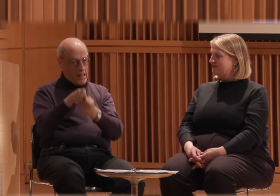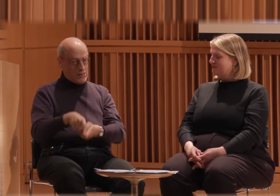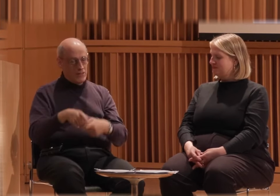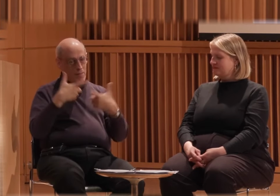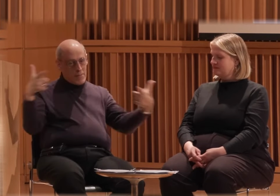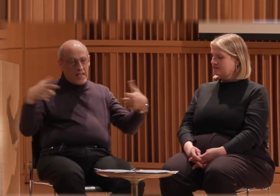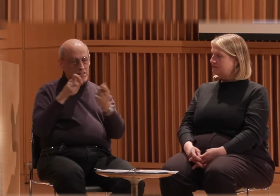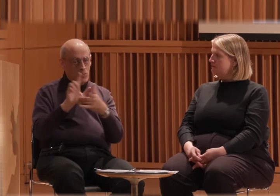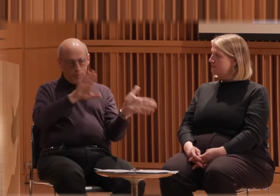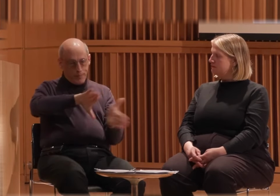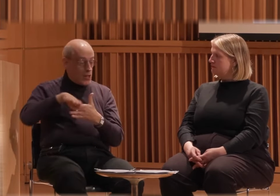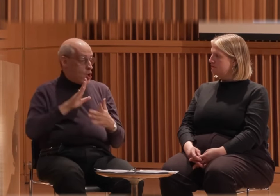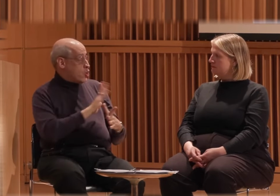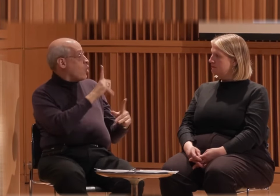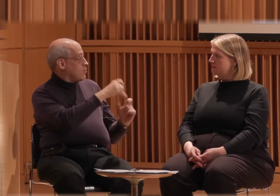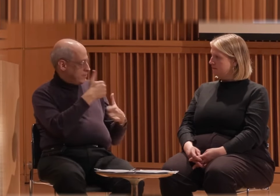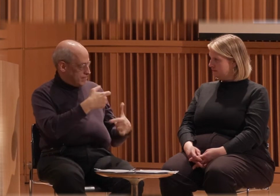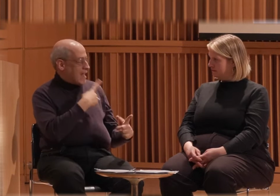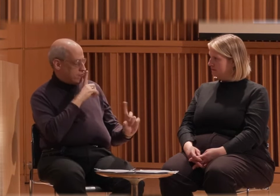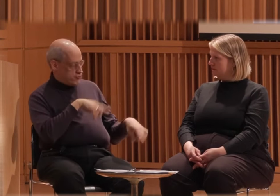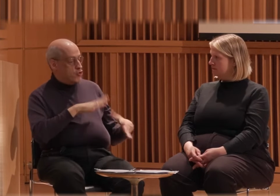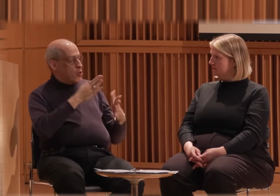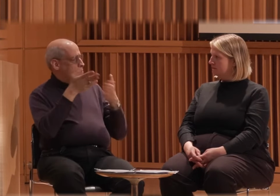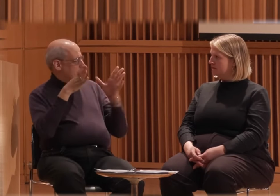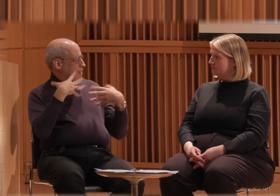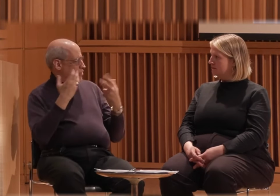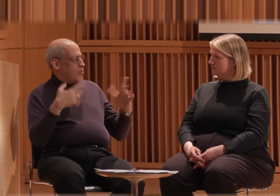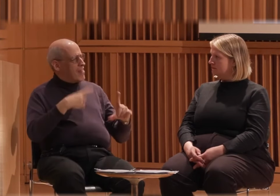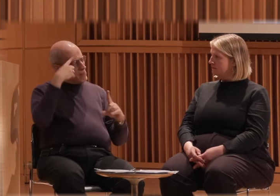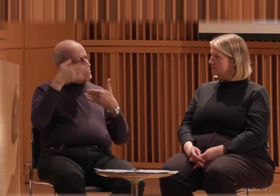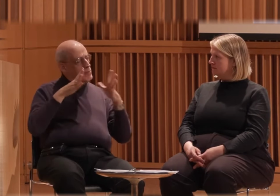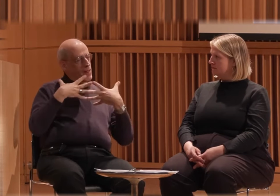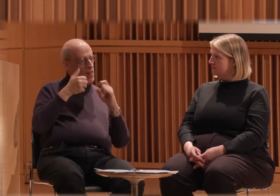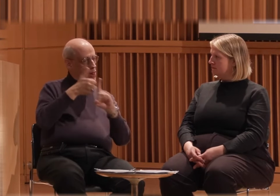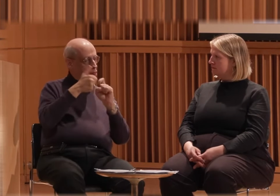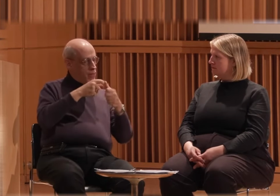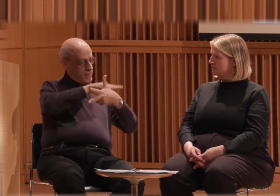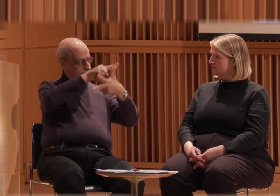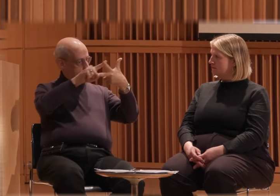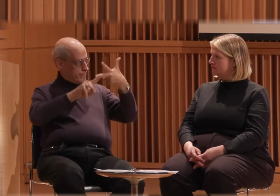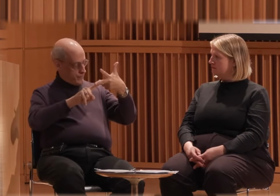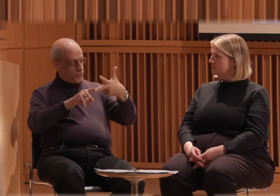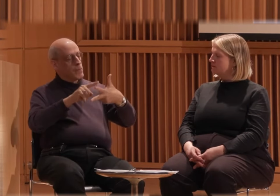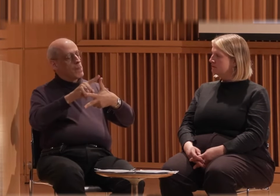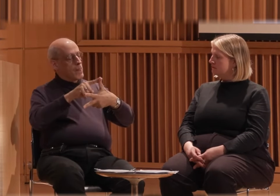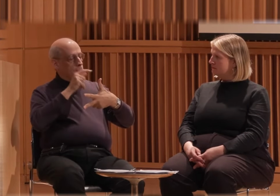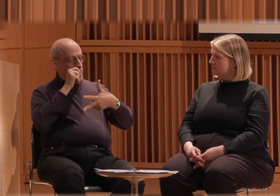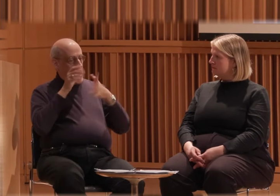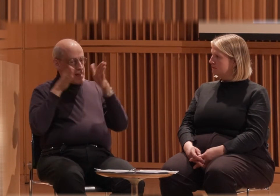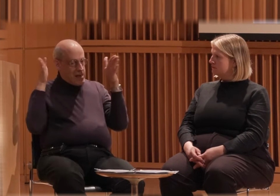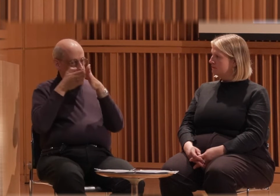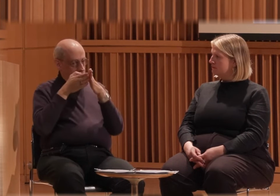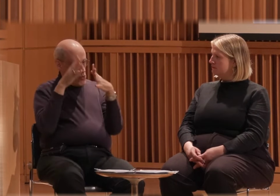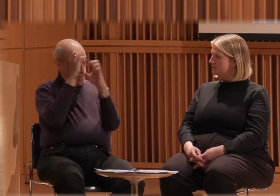small. To Selena's question about what is public health, I tend to think of public health in three dimensions. So one is a narrow